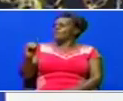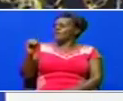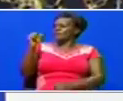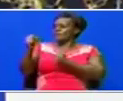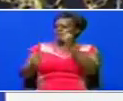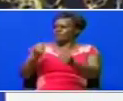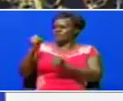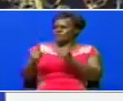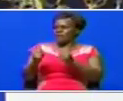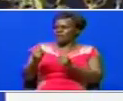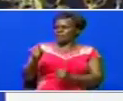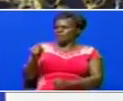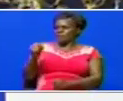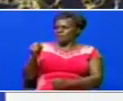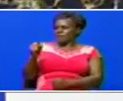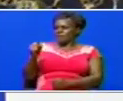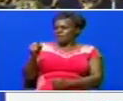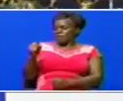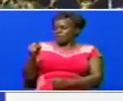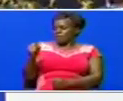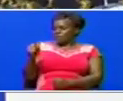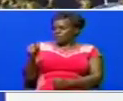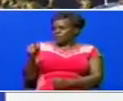555, representing 1.7%.